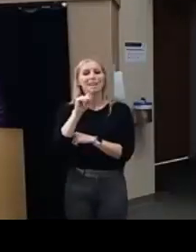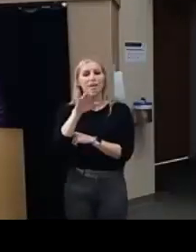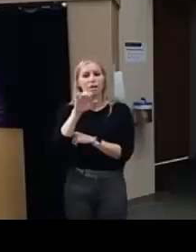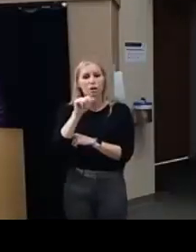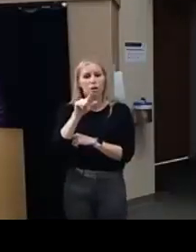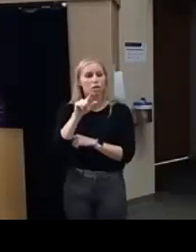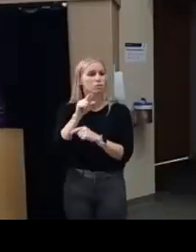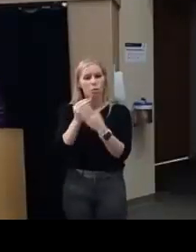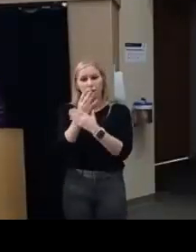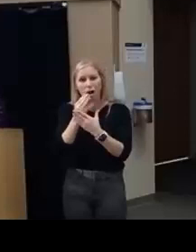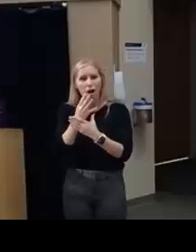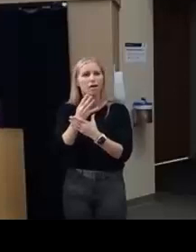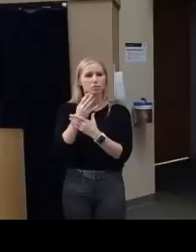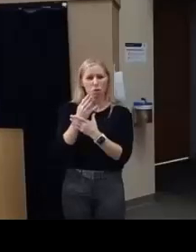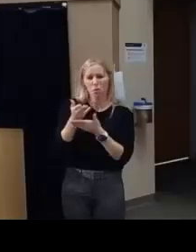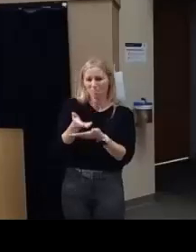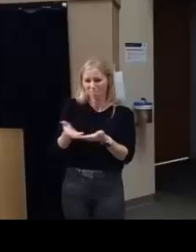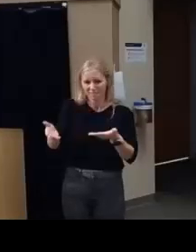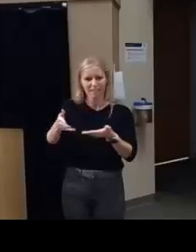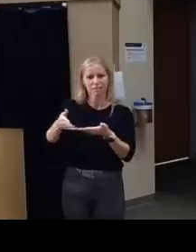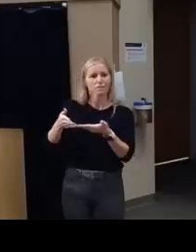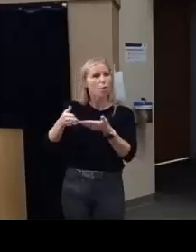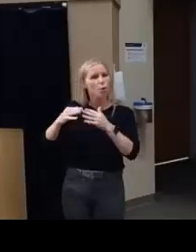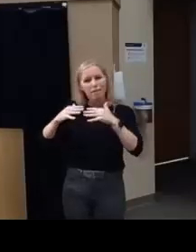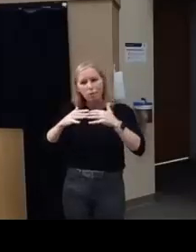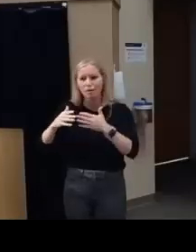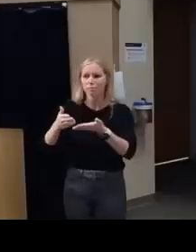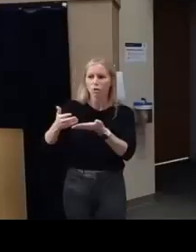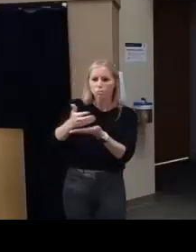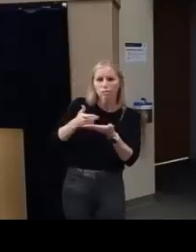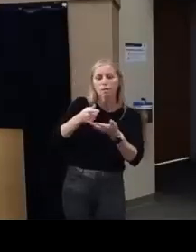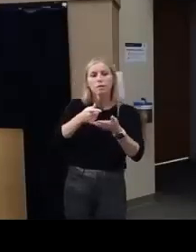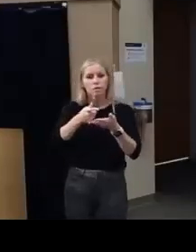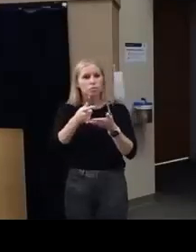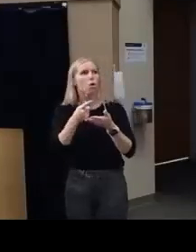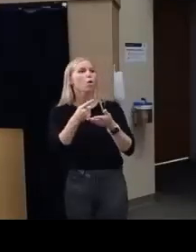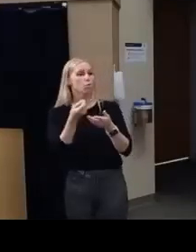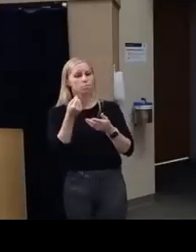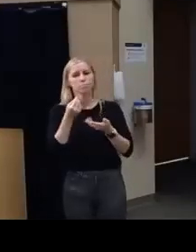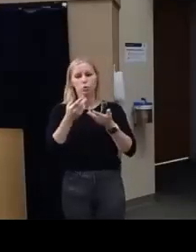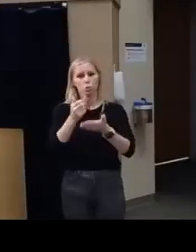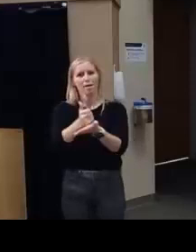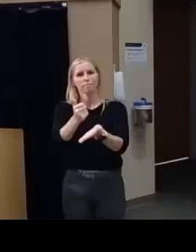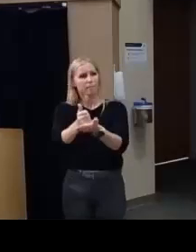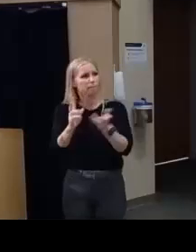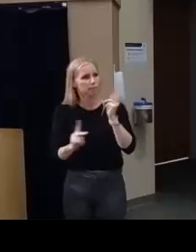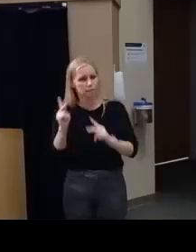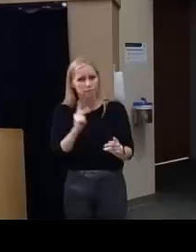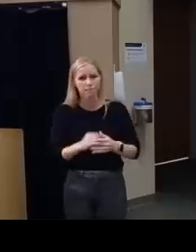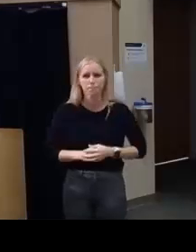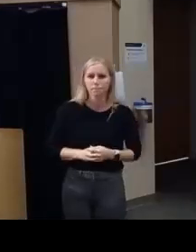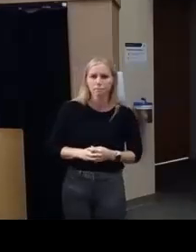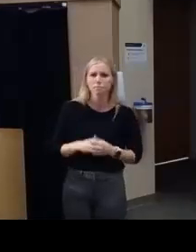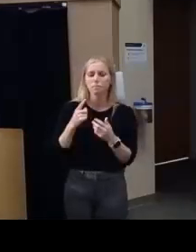alcohol craving, produce aversion, or facilitate personal transformation.